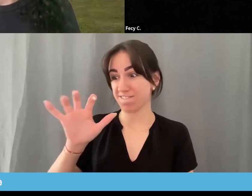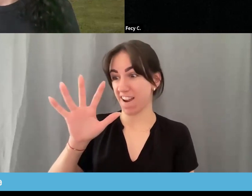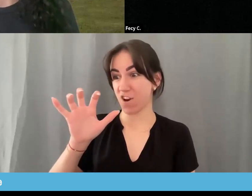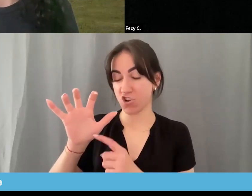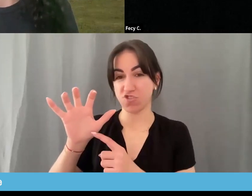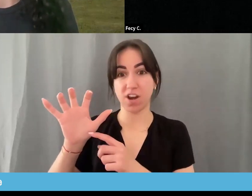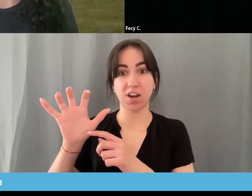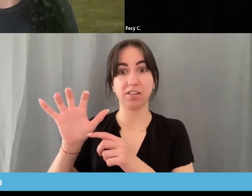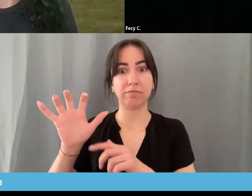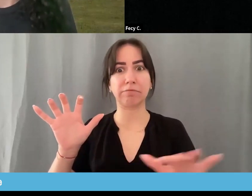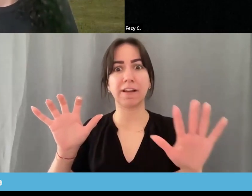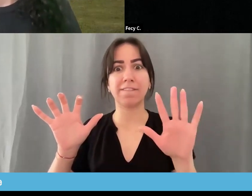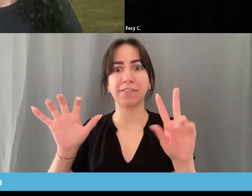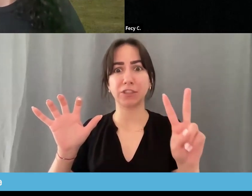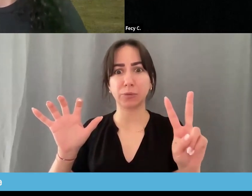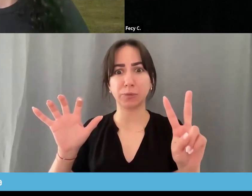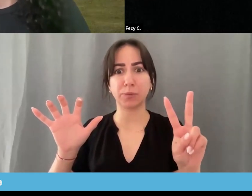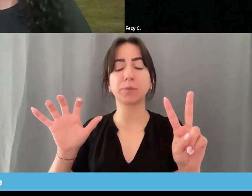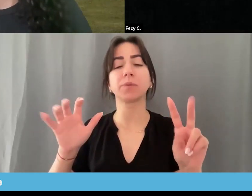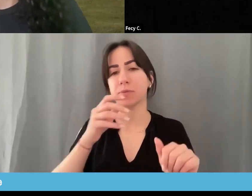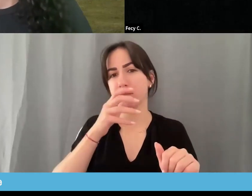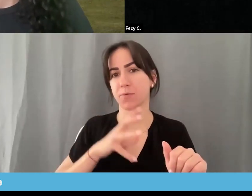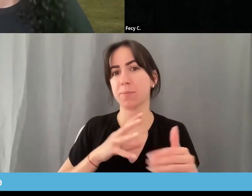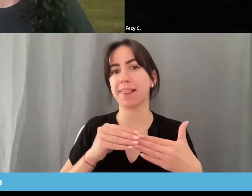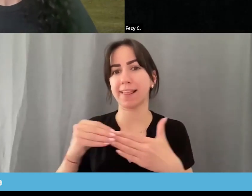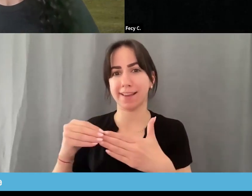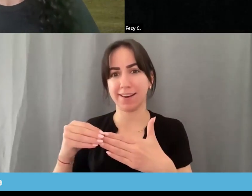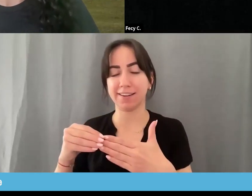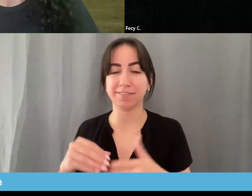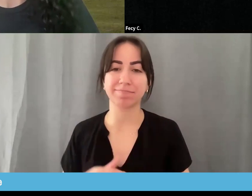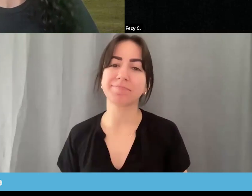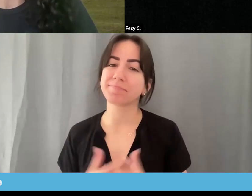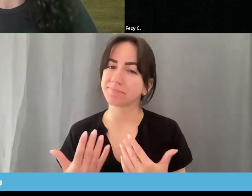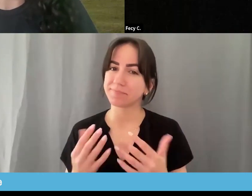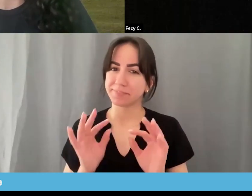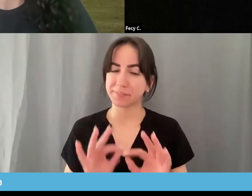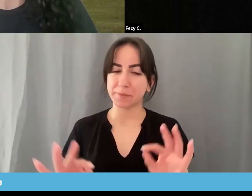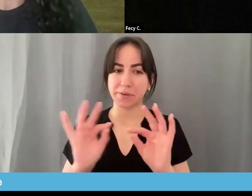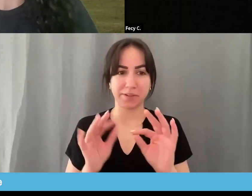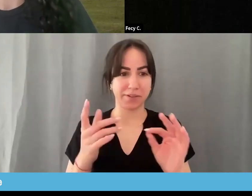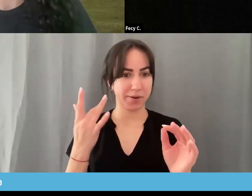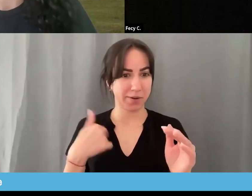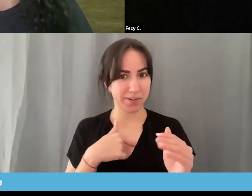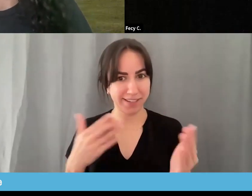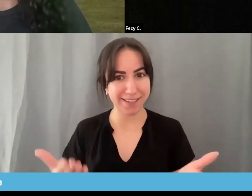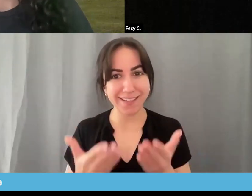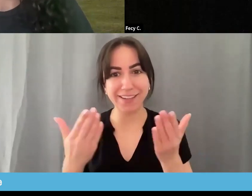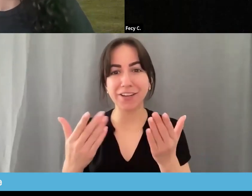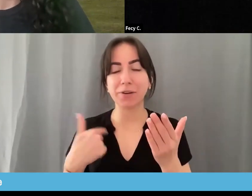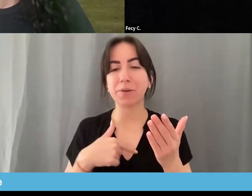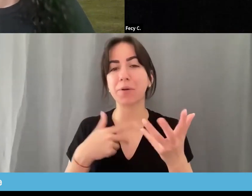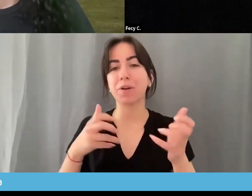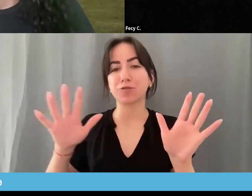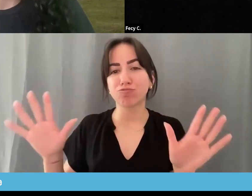US, only 52 were led by women. So that is why we are here today, because we want to